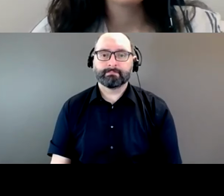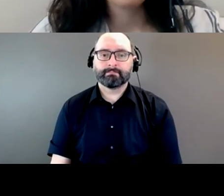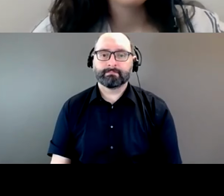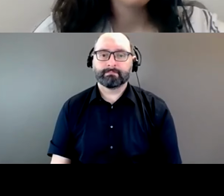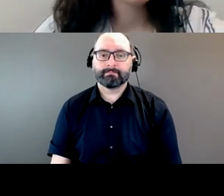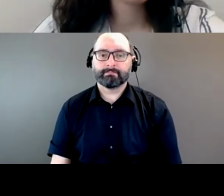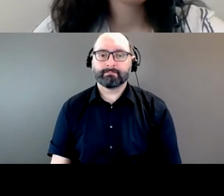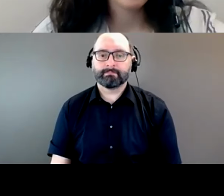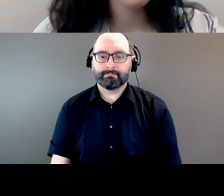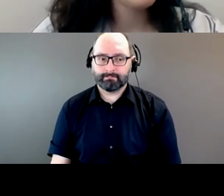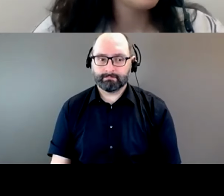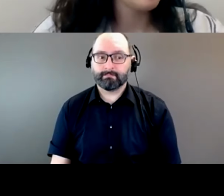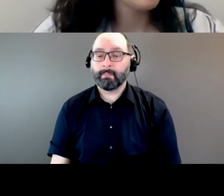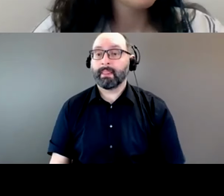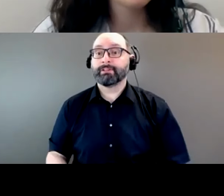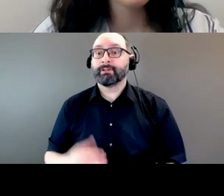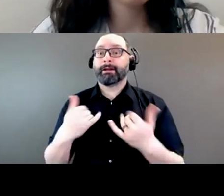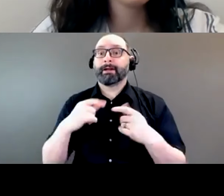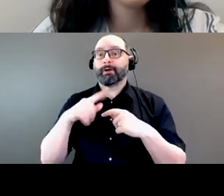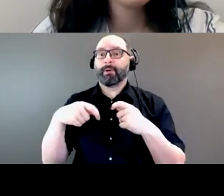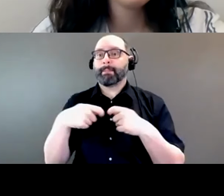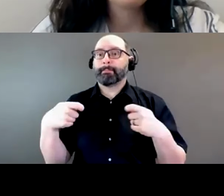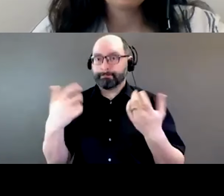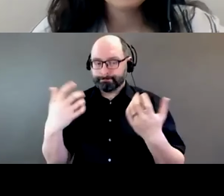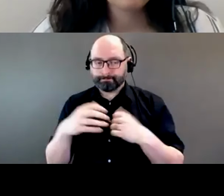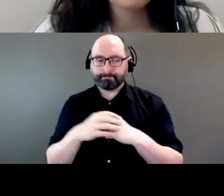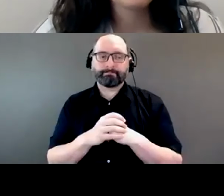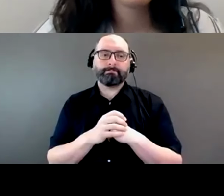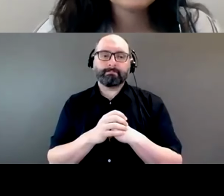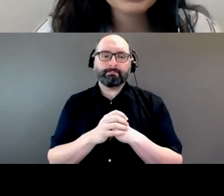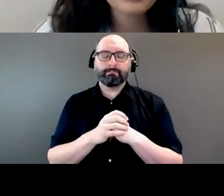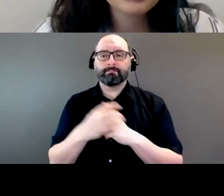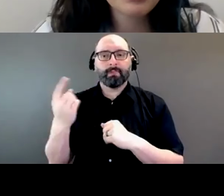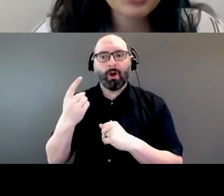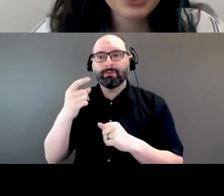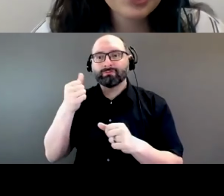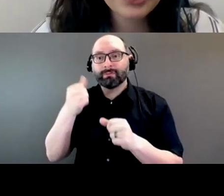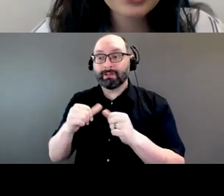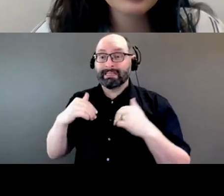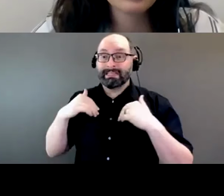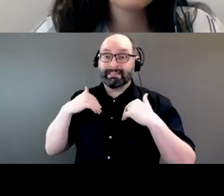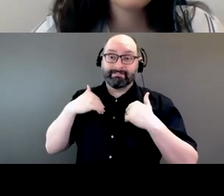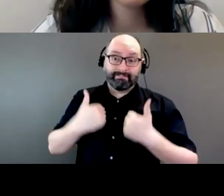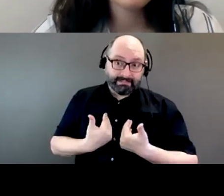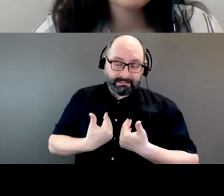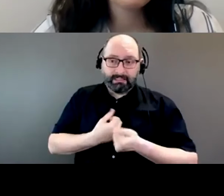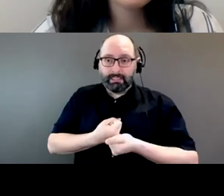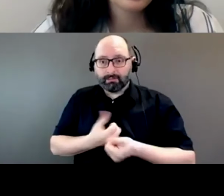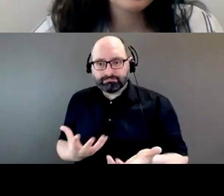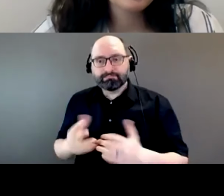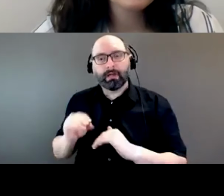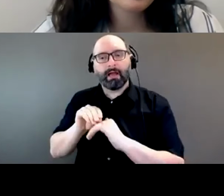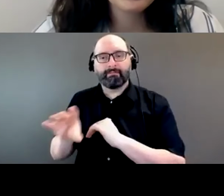Okay, so I'm just going to wrap up here. Always remember that fatigue affects communication. So somebody